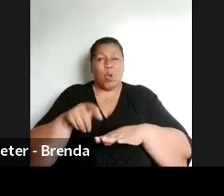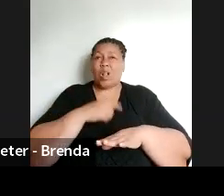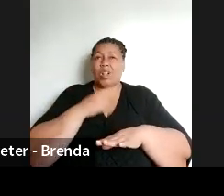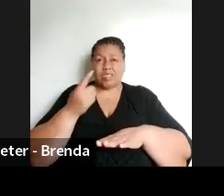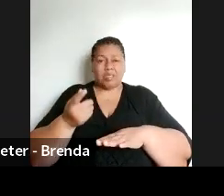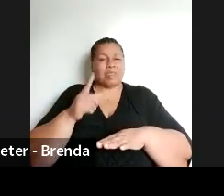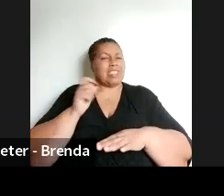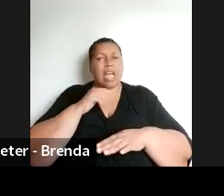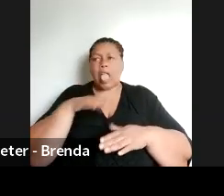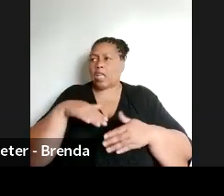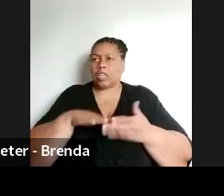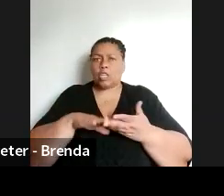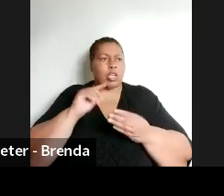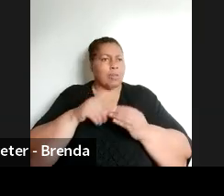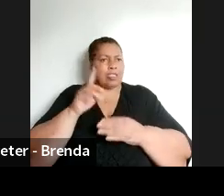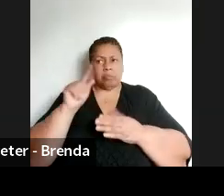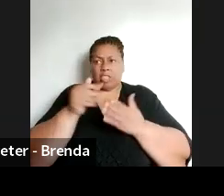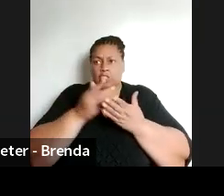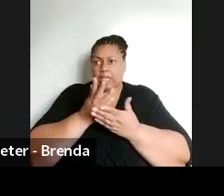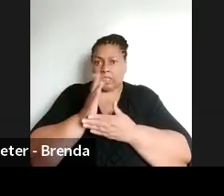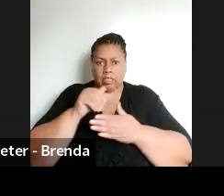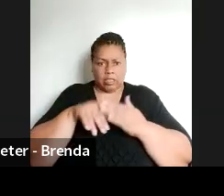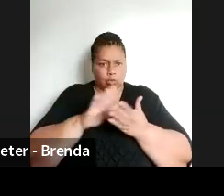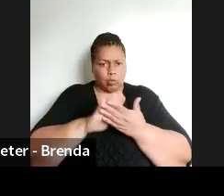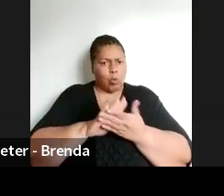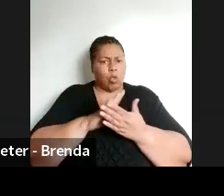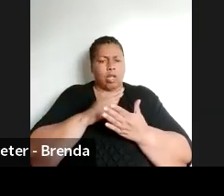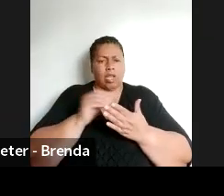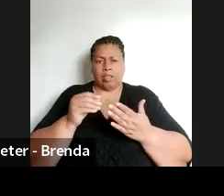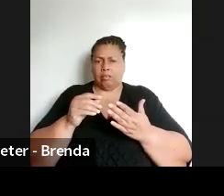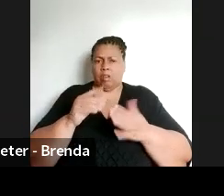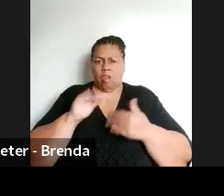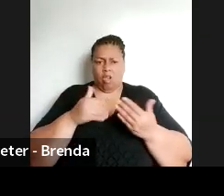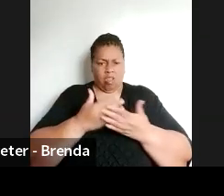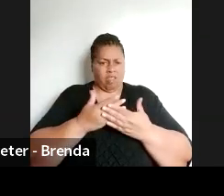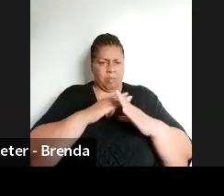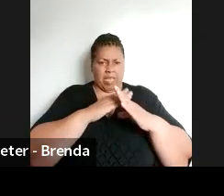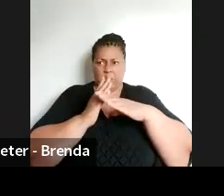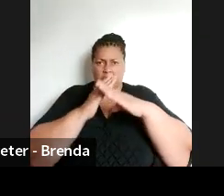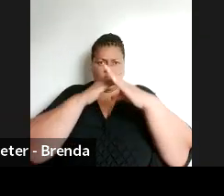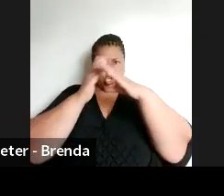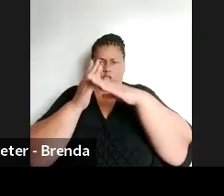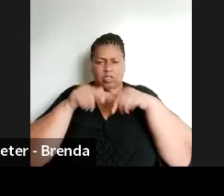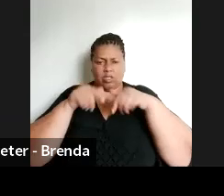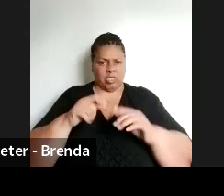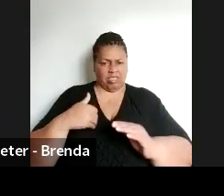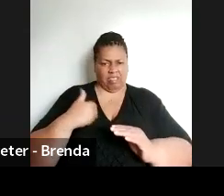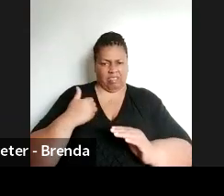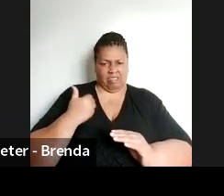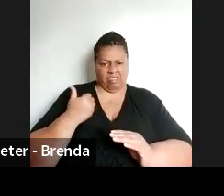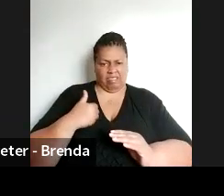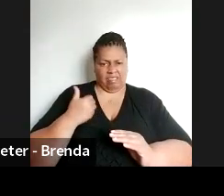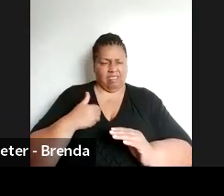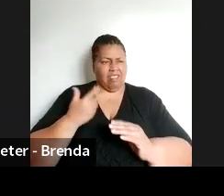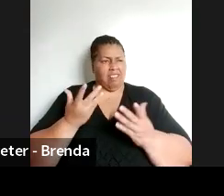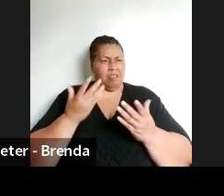disability rights in school. And, you know, there's all of the barriers within when you're a youth. So